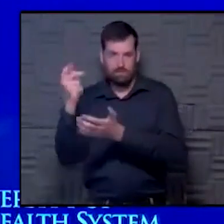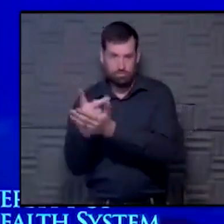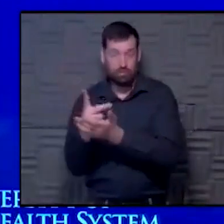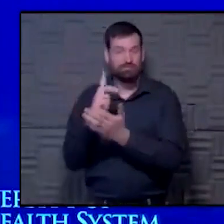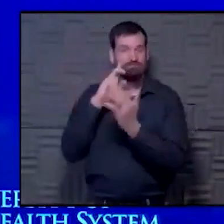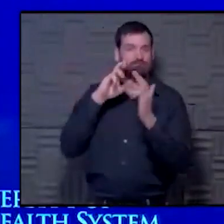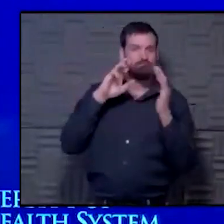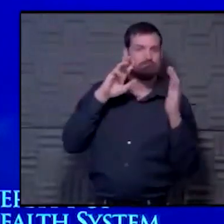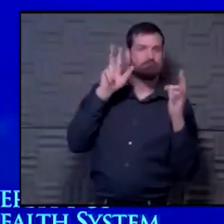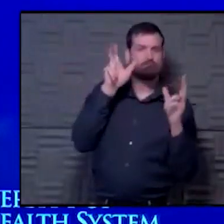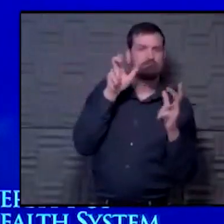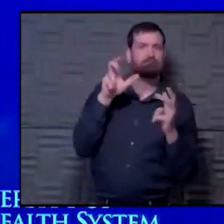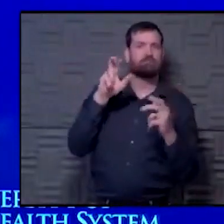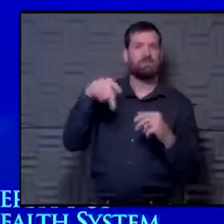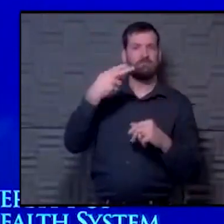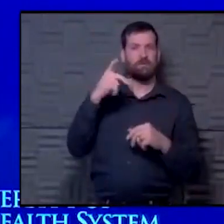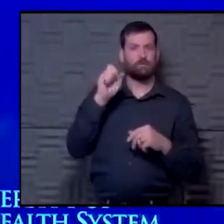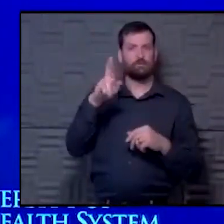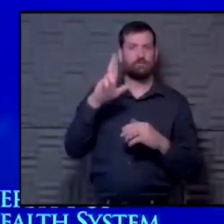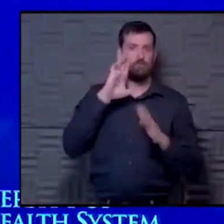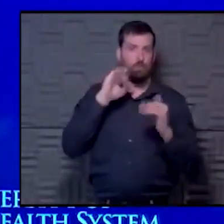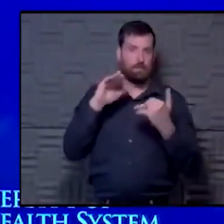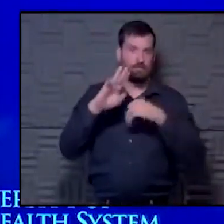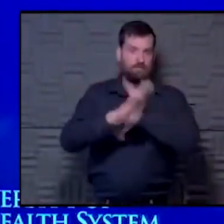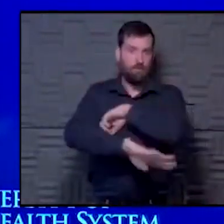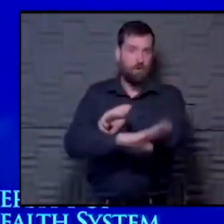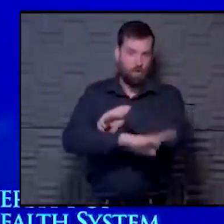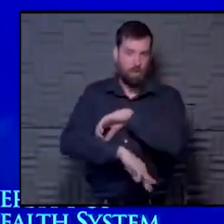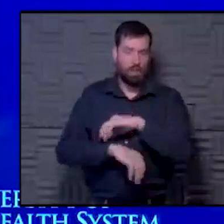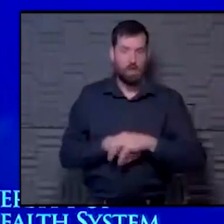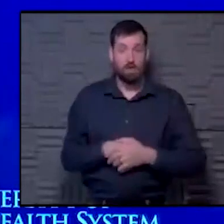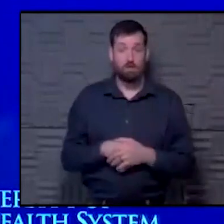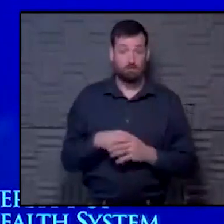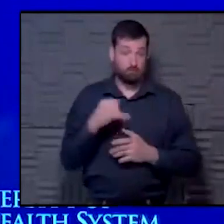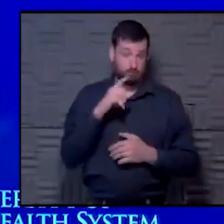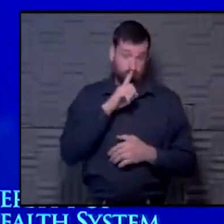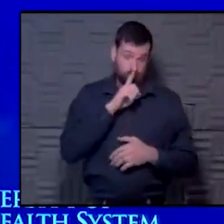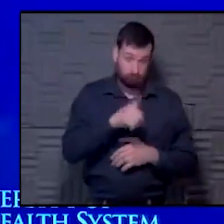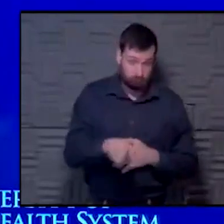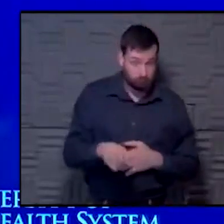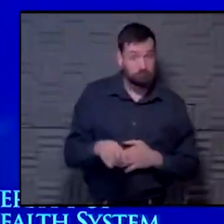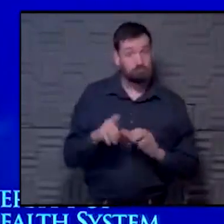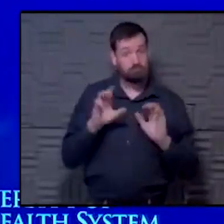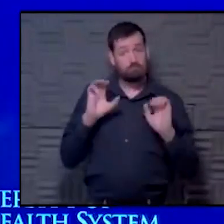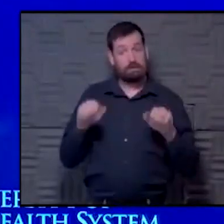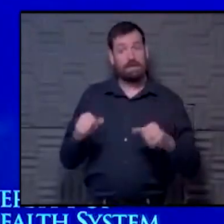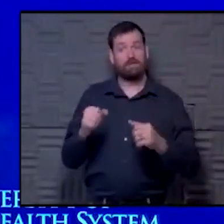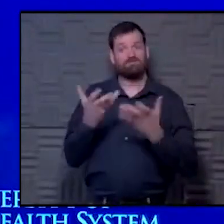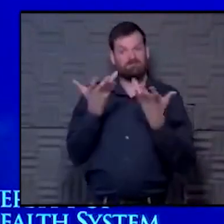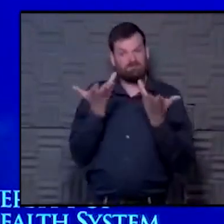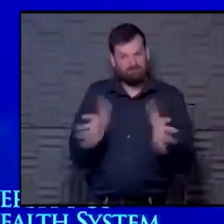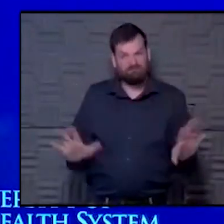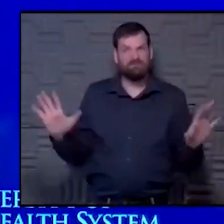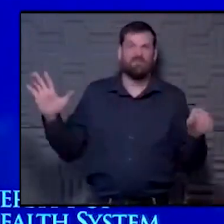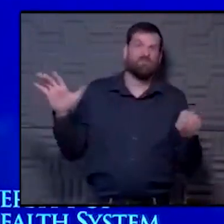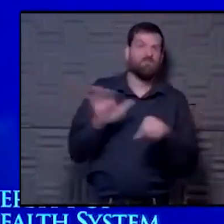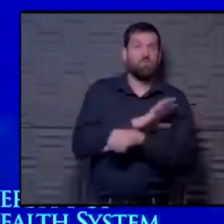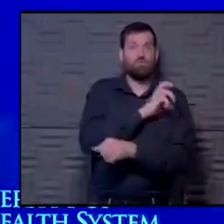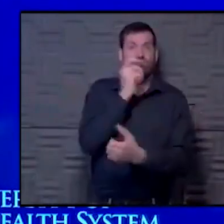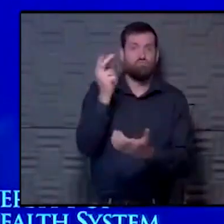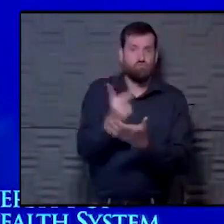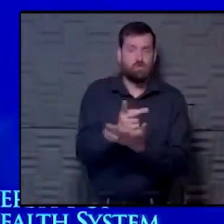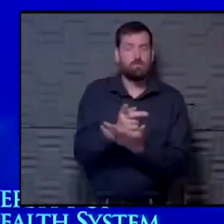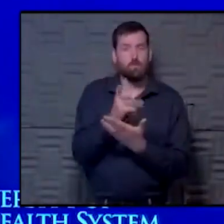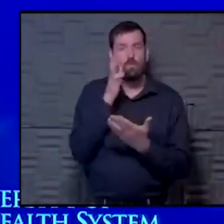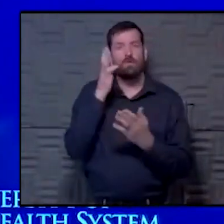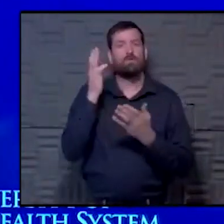hearing is Pfizer, at least, is hoping to go in the fall. And so if that's true, if we can get those drugs approved by the FDA, I think that's going to